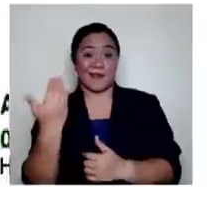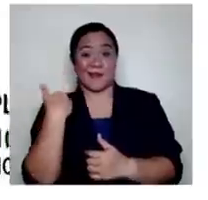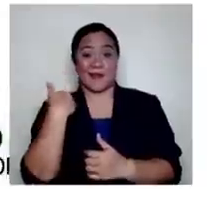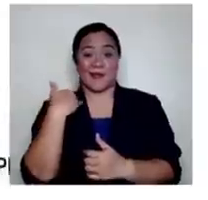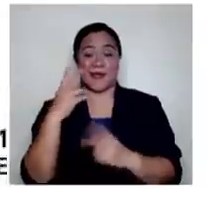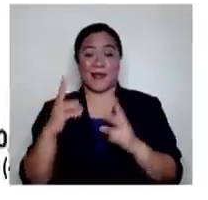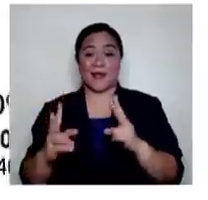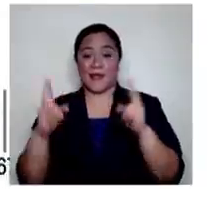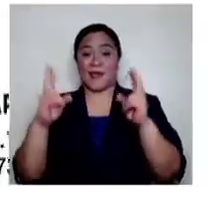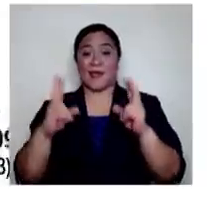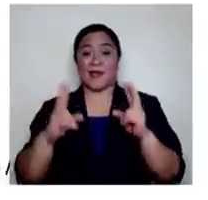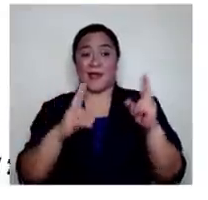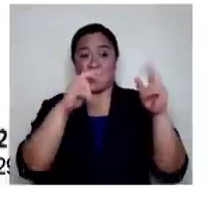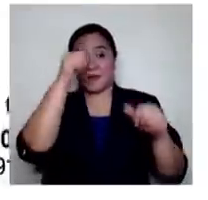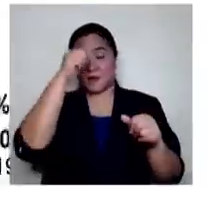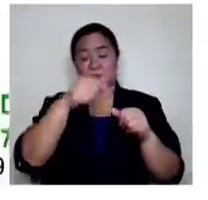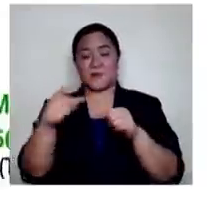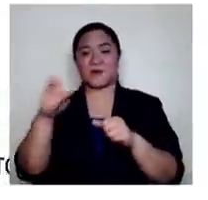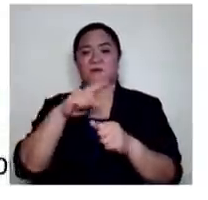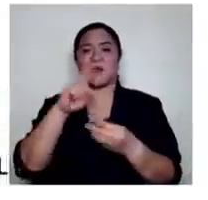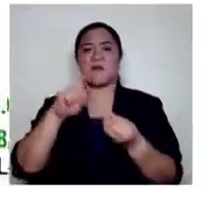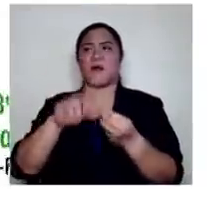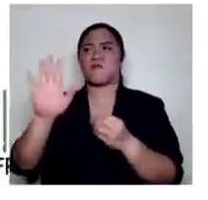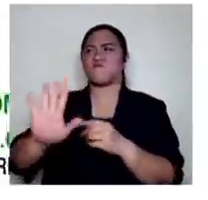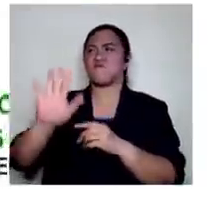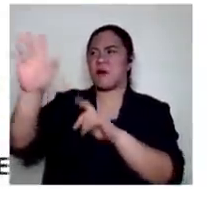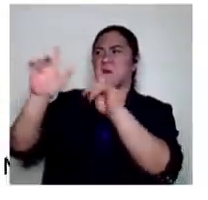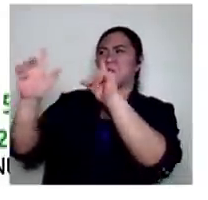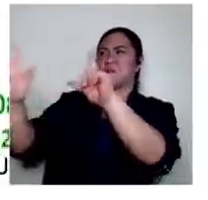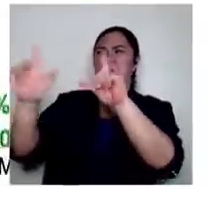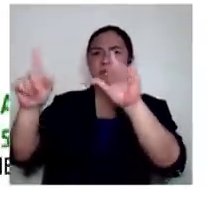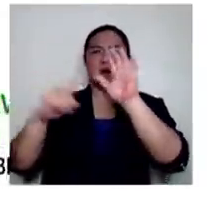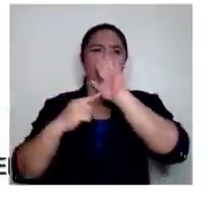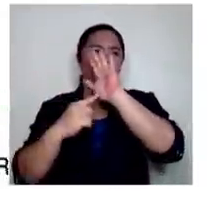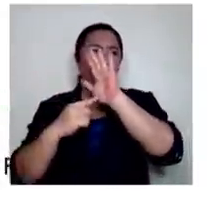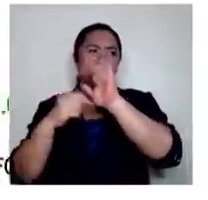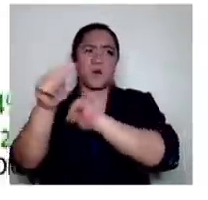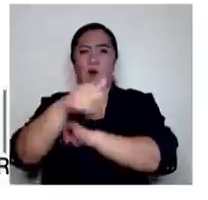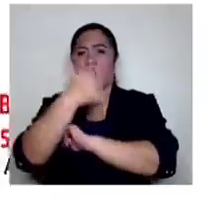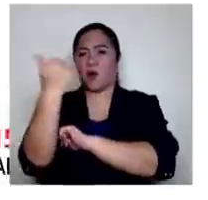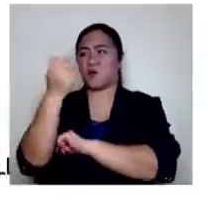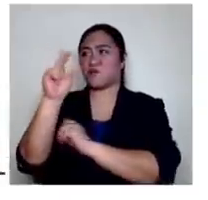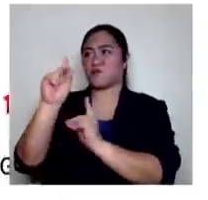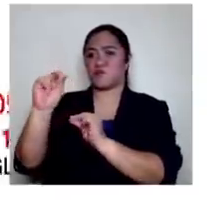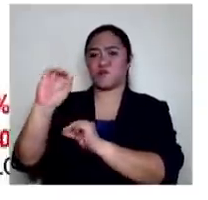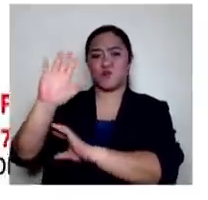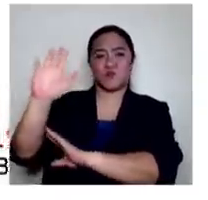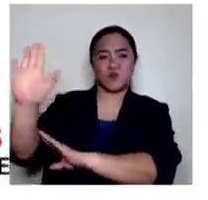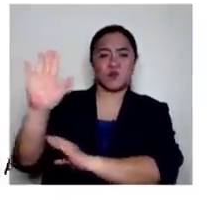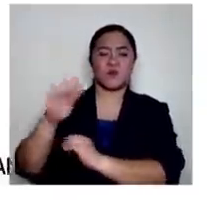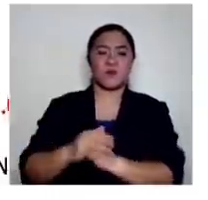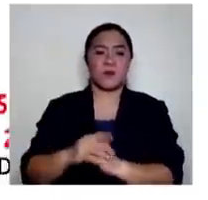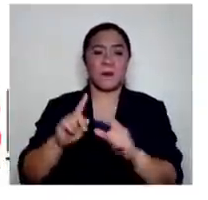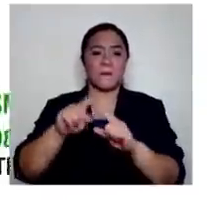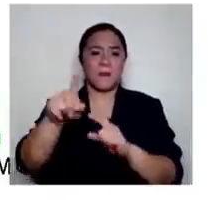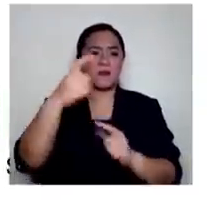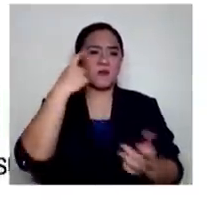ang propaganda nila, iba ang gusto nilang mangyari. Yes. So let me ask you, ano ba ang gusto nilang mangyari sa pananaw po